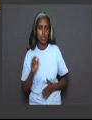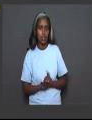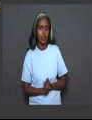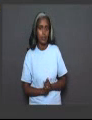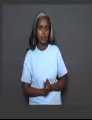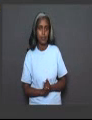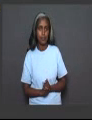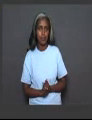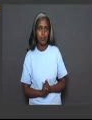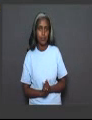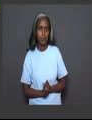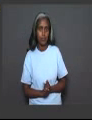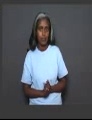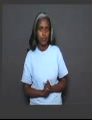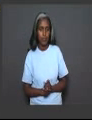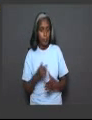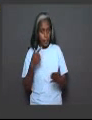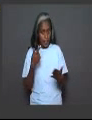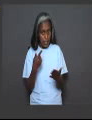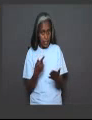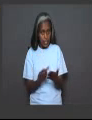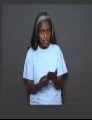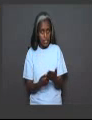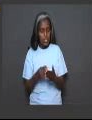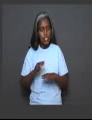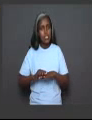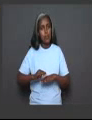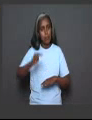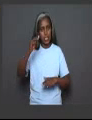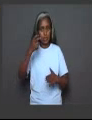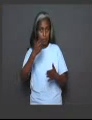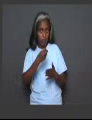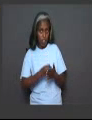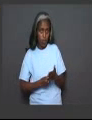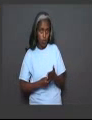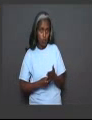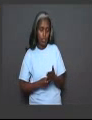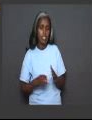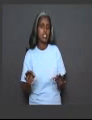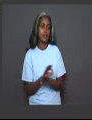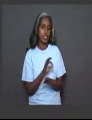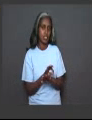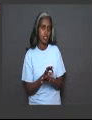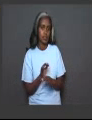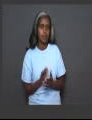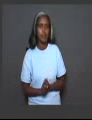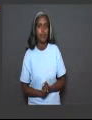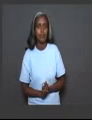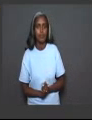16,200. This is the maximum value of the function.